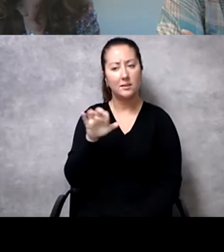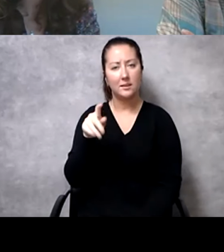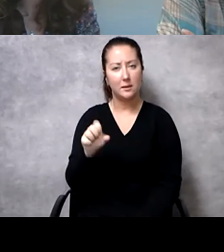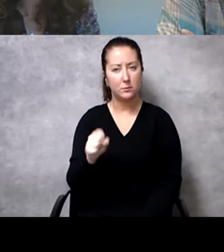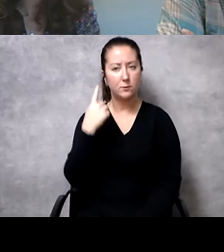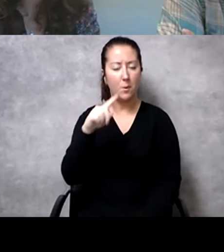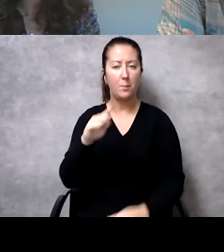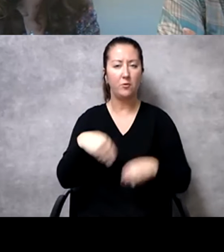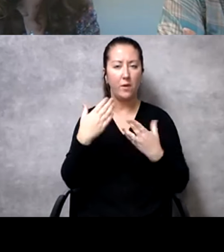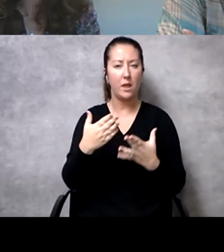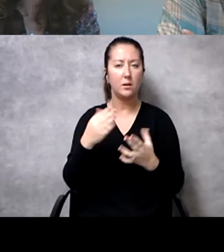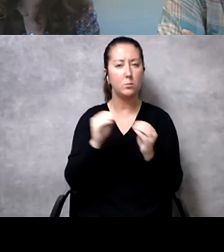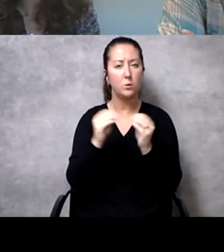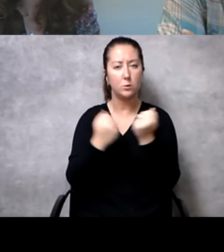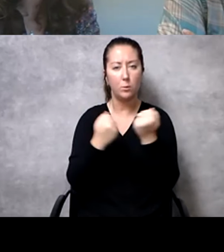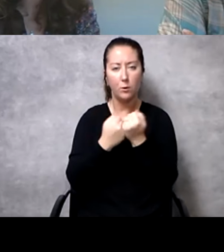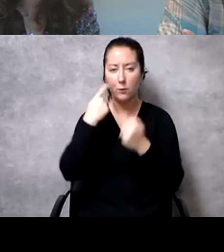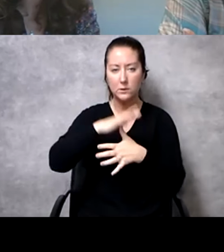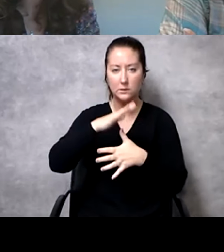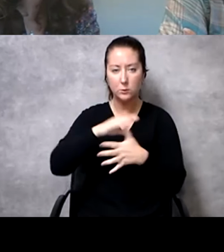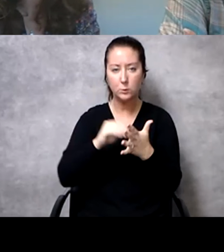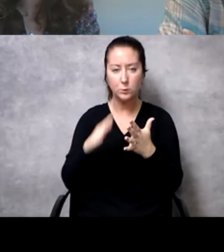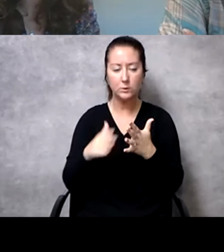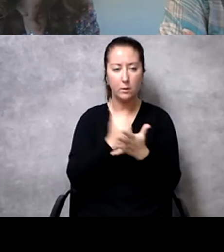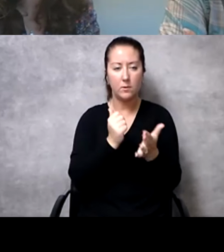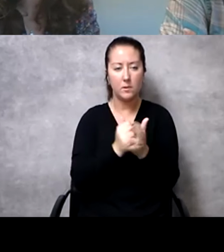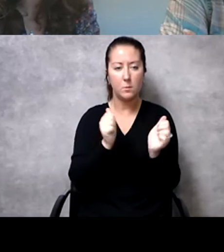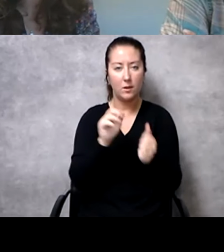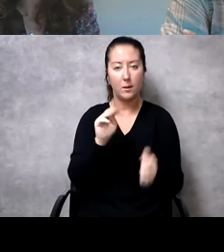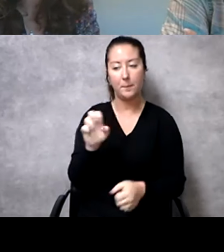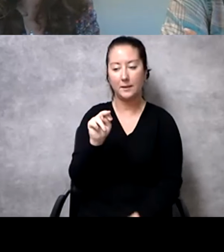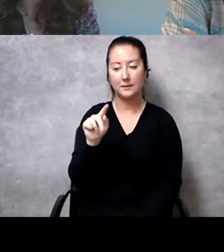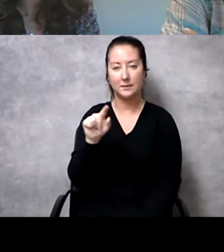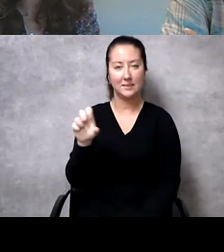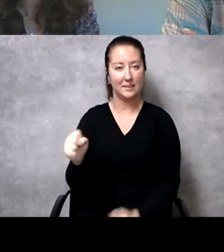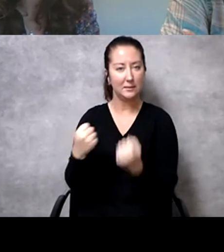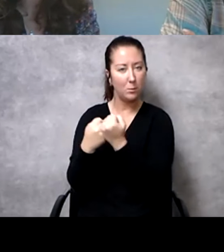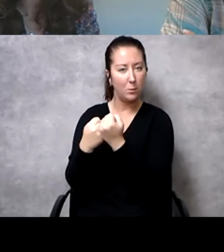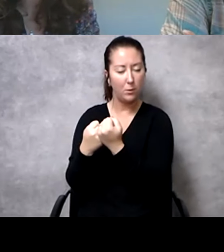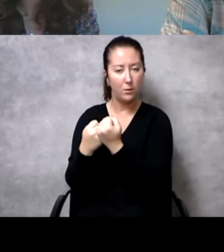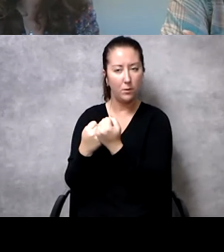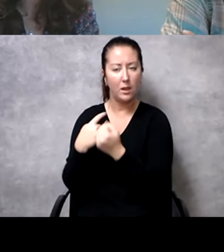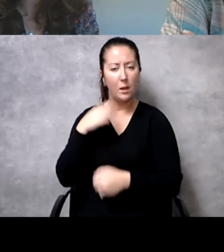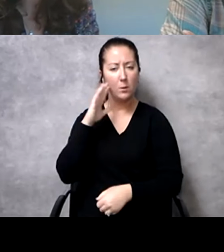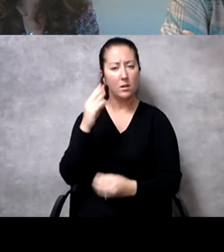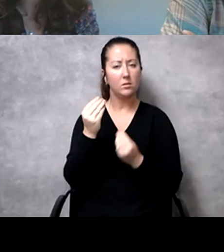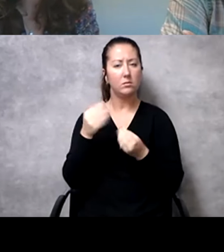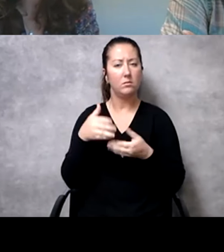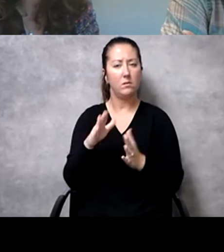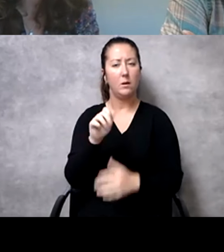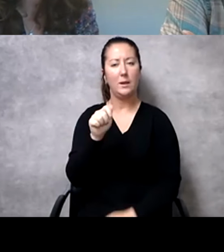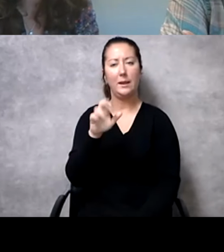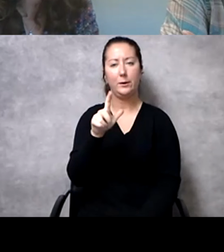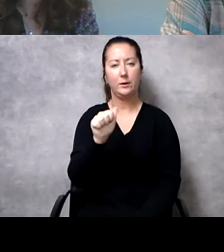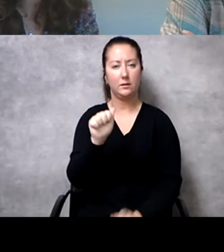senior students in helping them keep their mentee on track? I'll turn this over to Erica because I think the document that she was